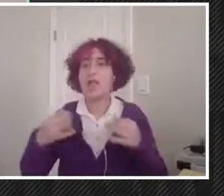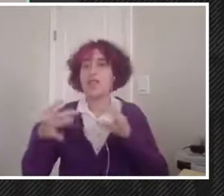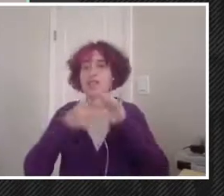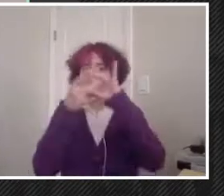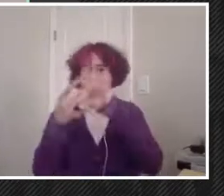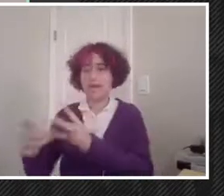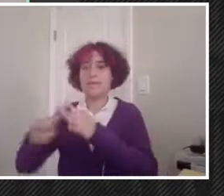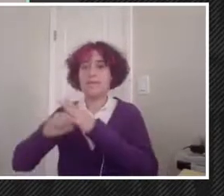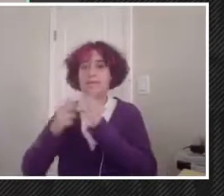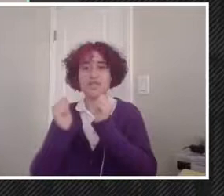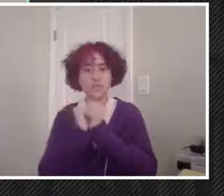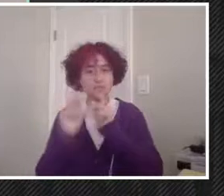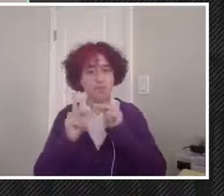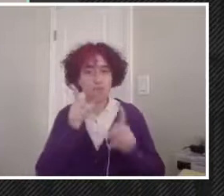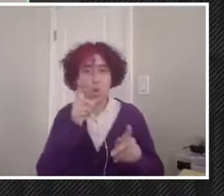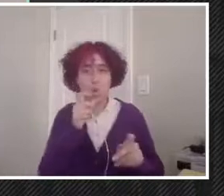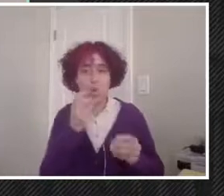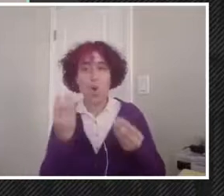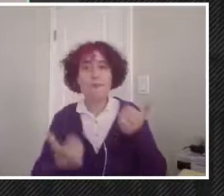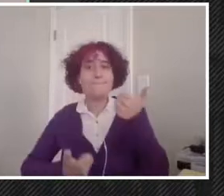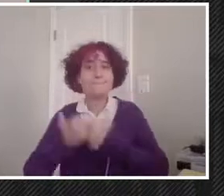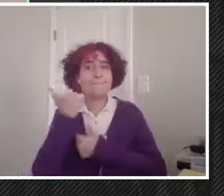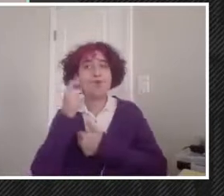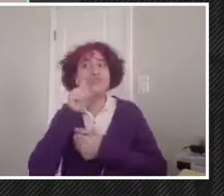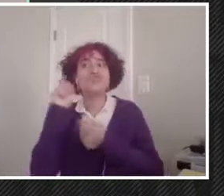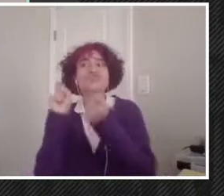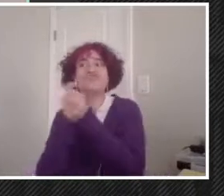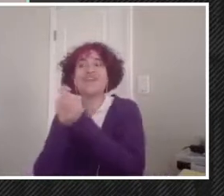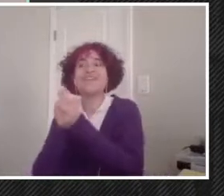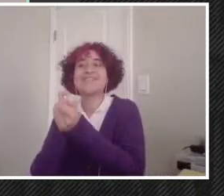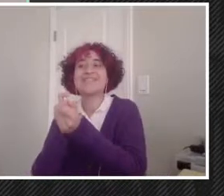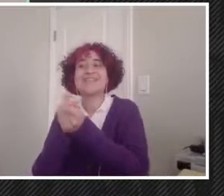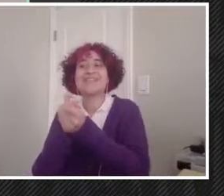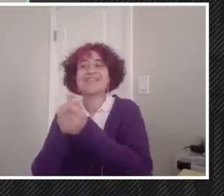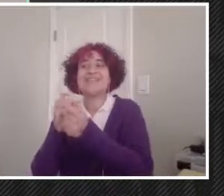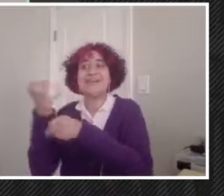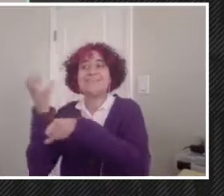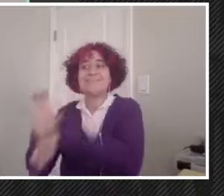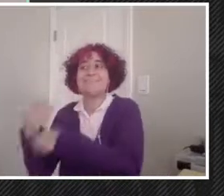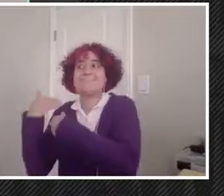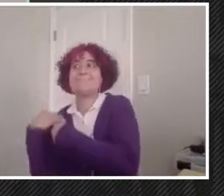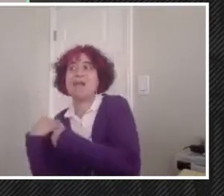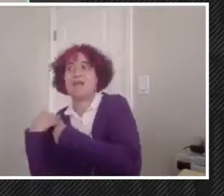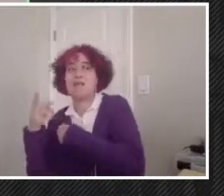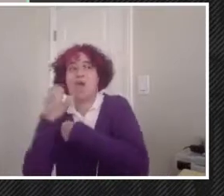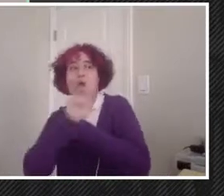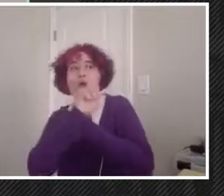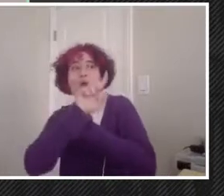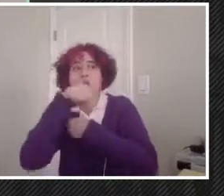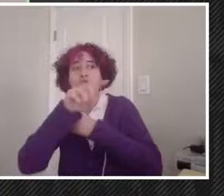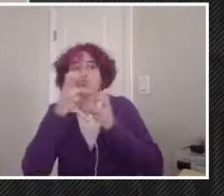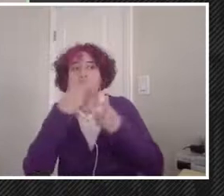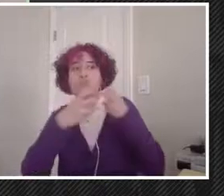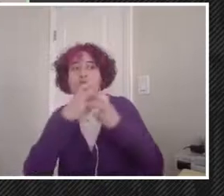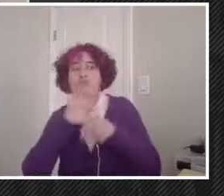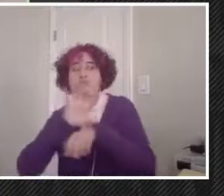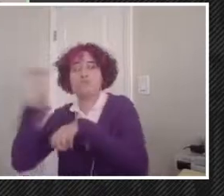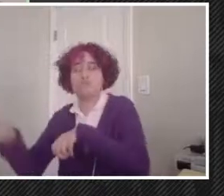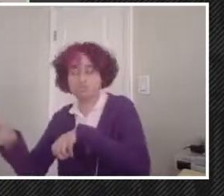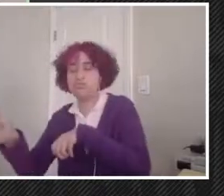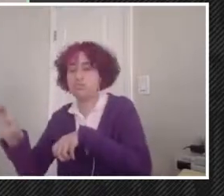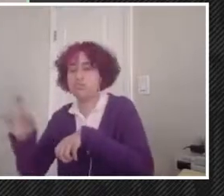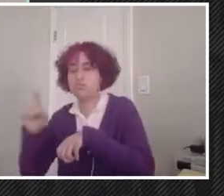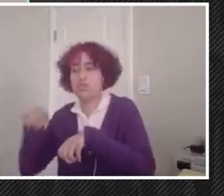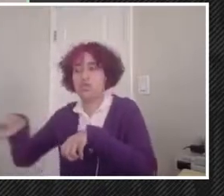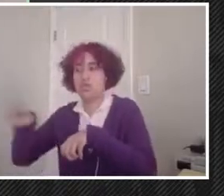most directly impacted by those issues. You know, the more we encourage people who are formerly incarcerated to run for office,